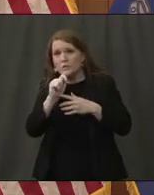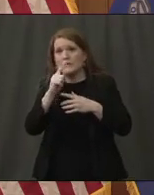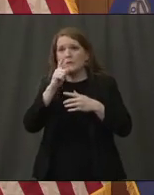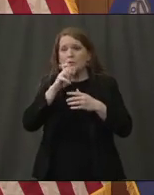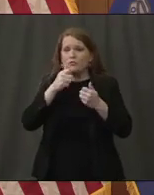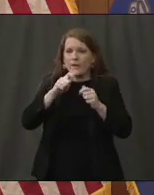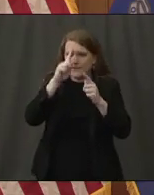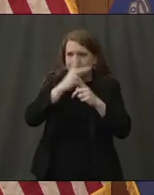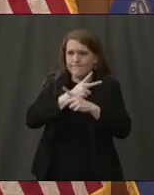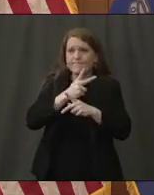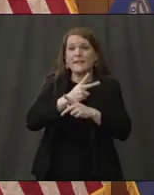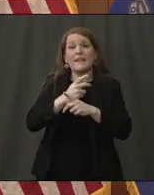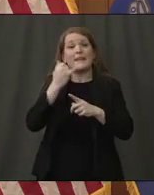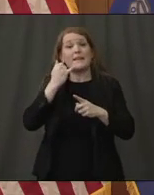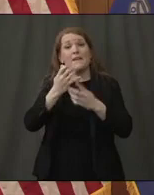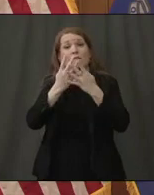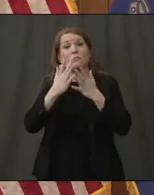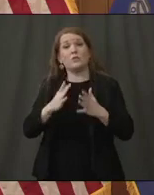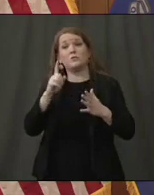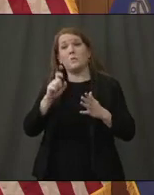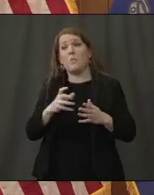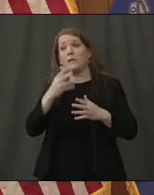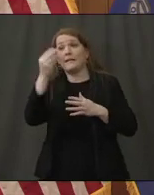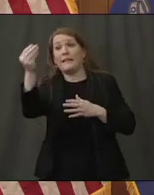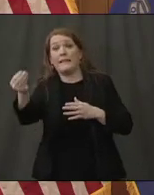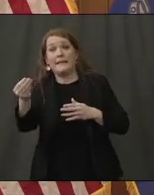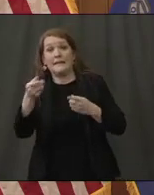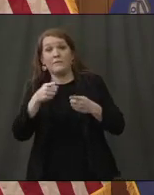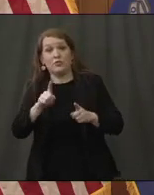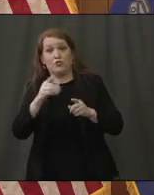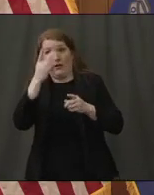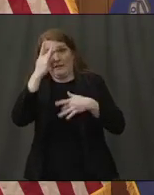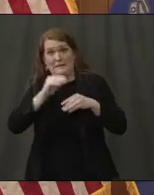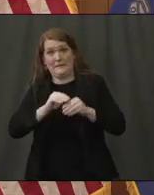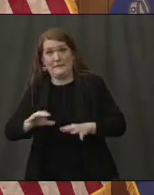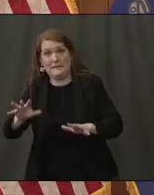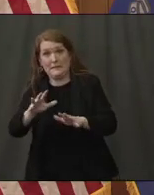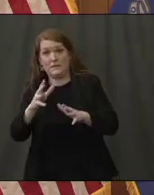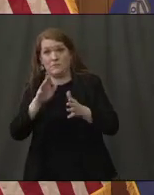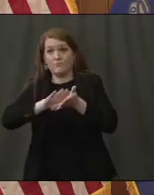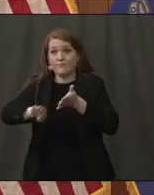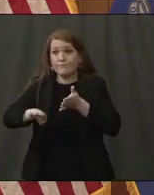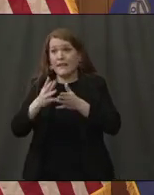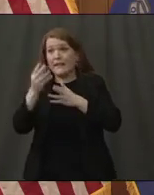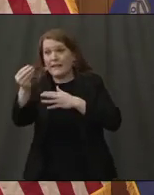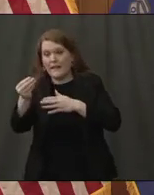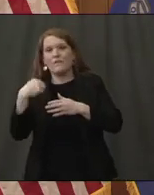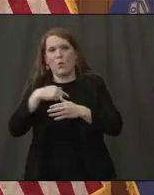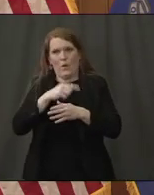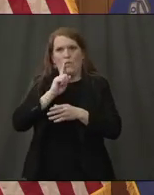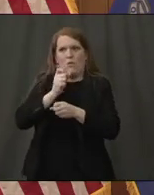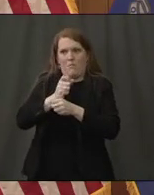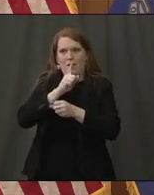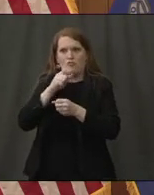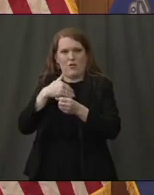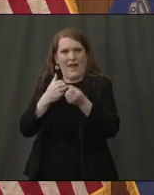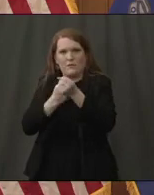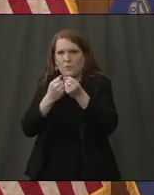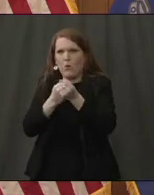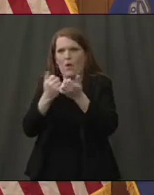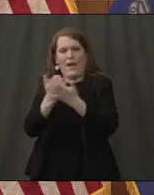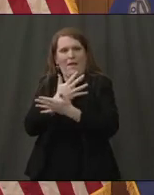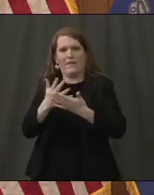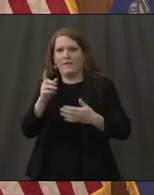to ensure that they have appropriate supports. We will not approve discretionary release for anyone under my statutory